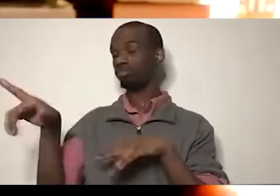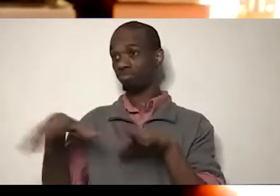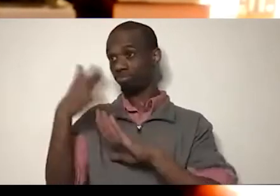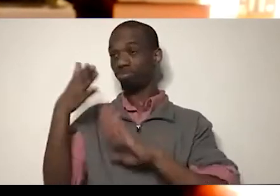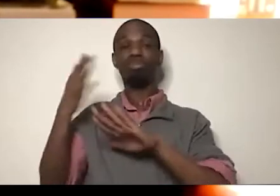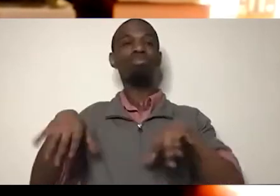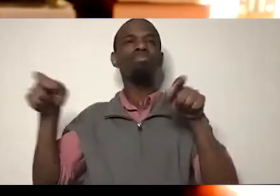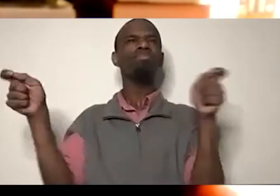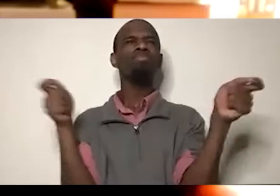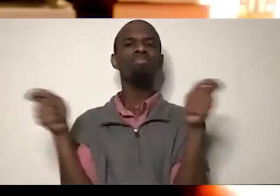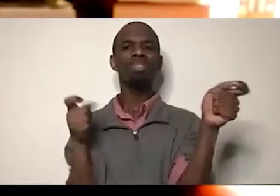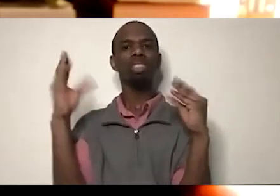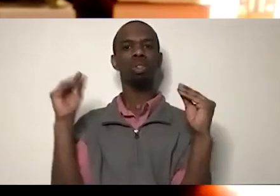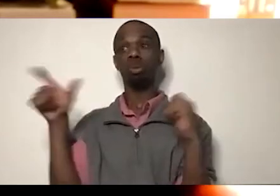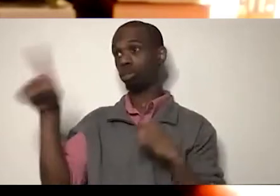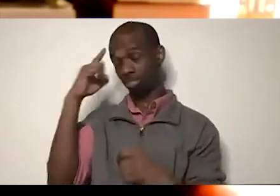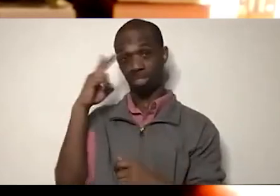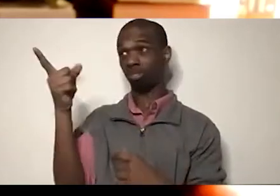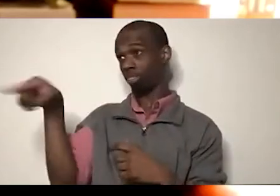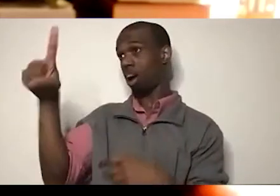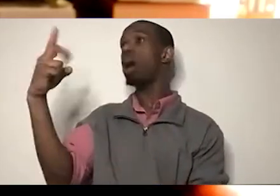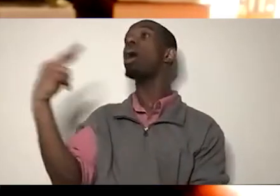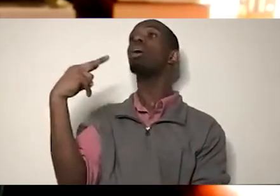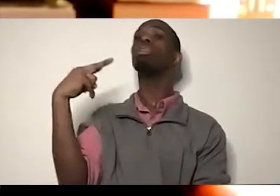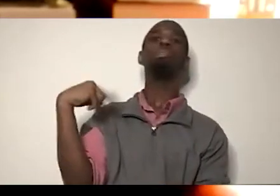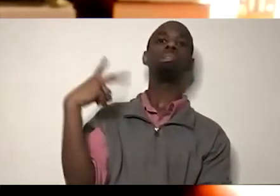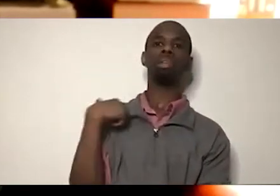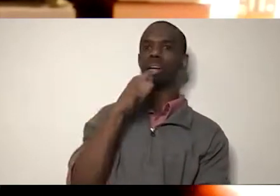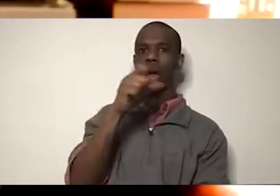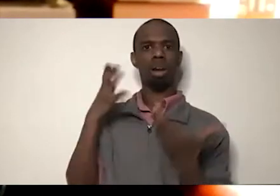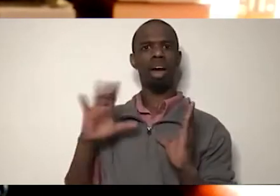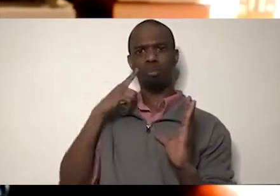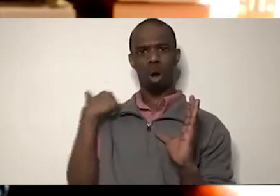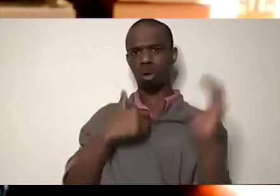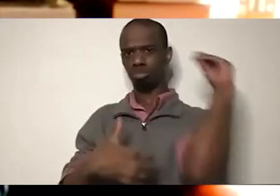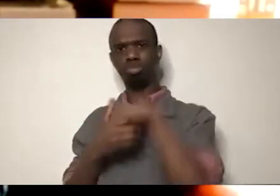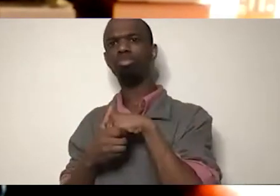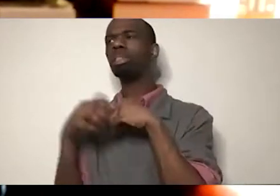communities, our health, and our education.